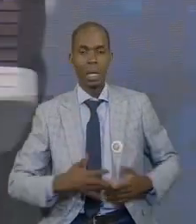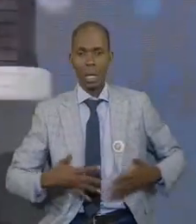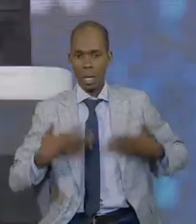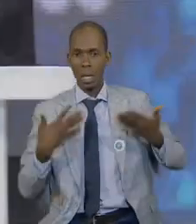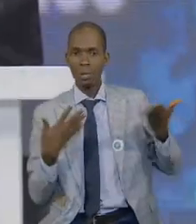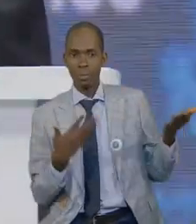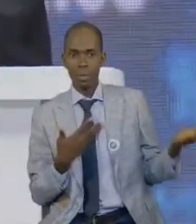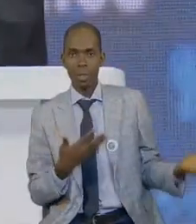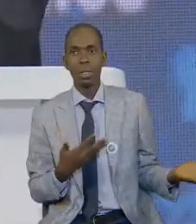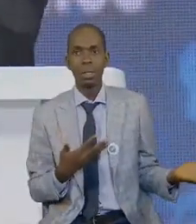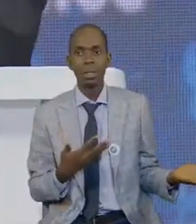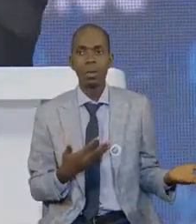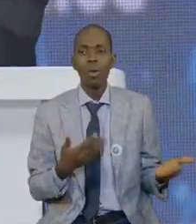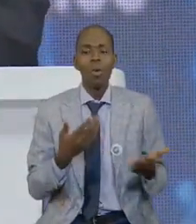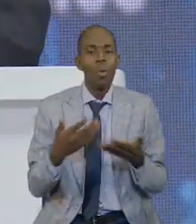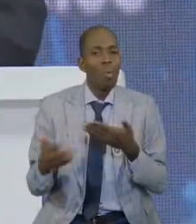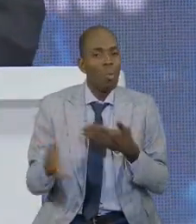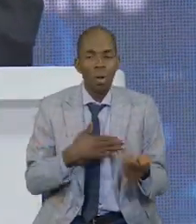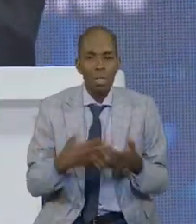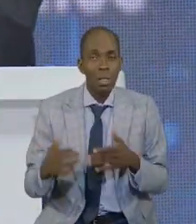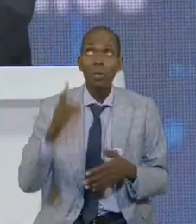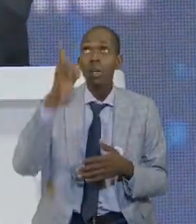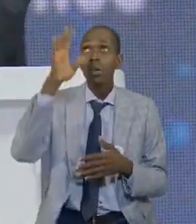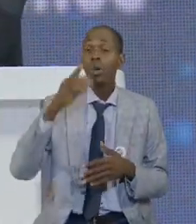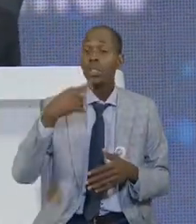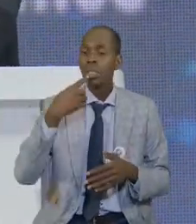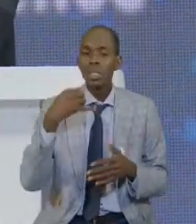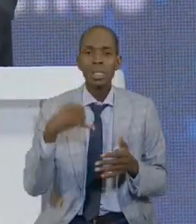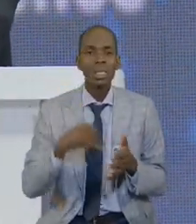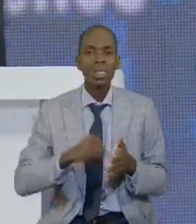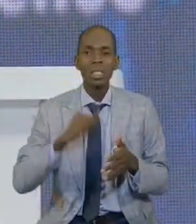whatever God says is permanent